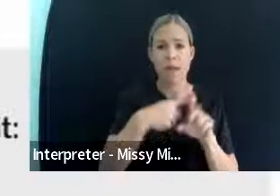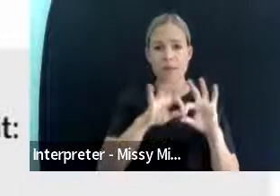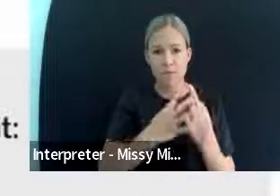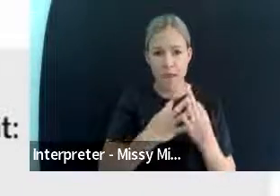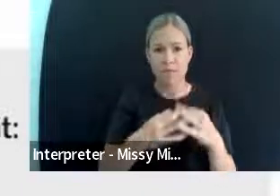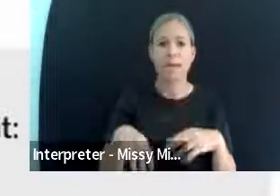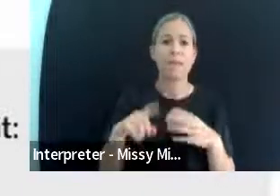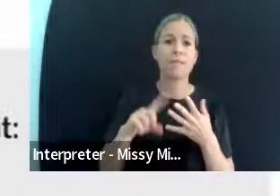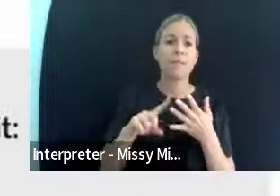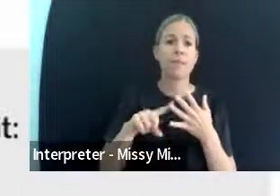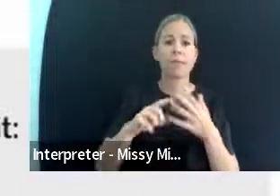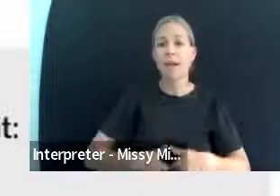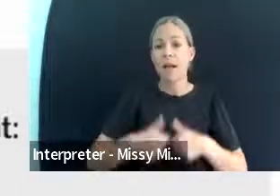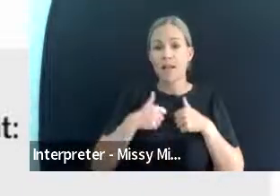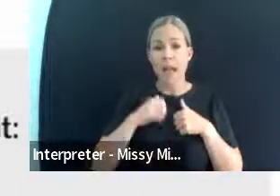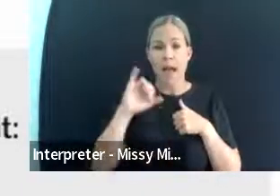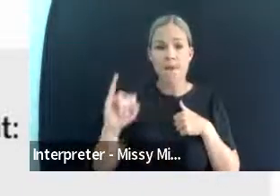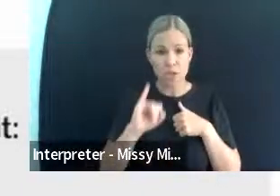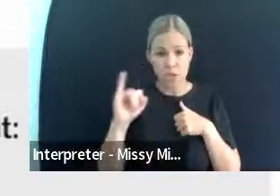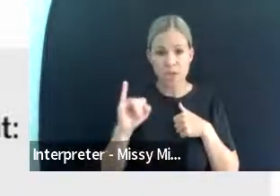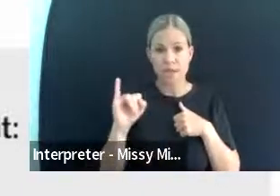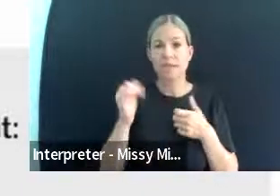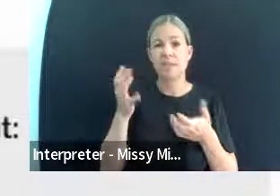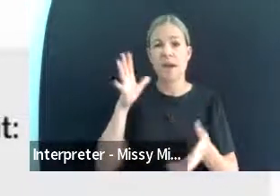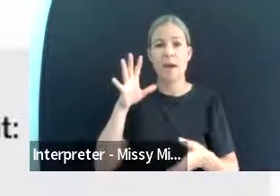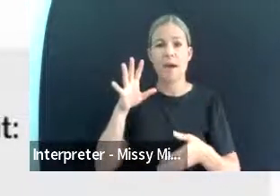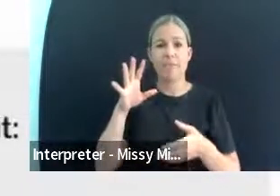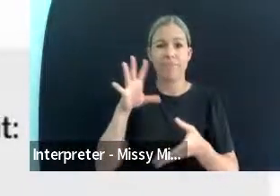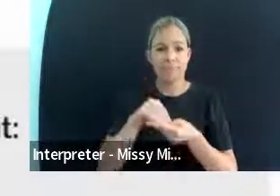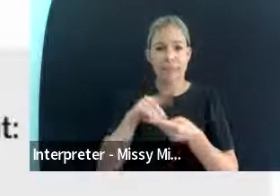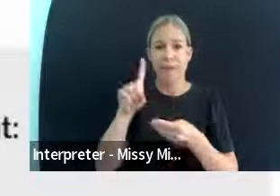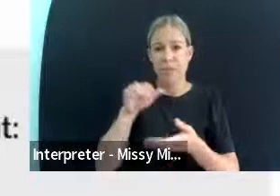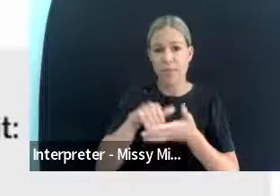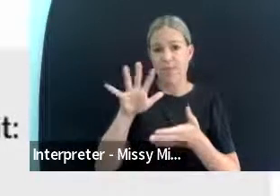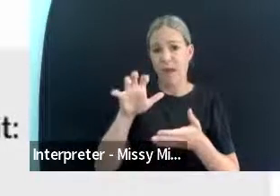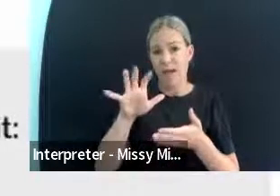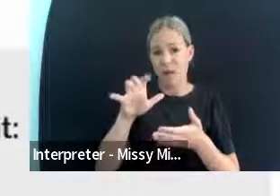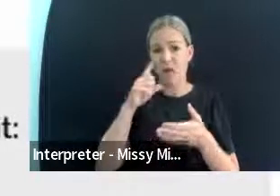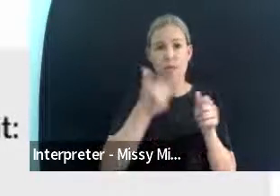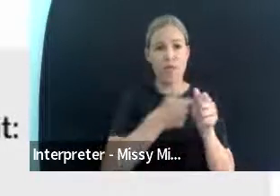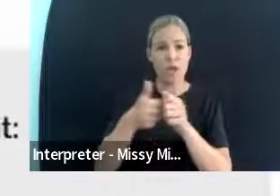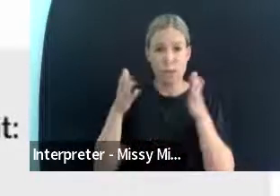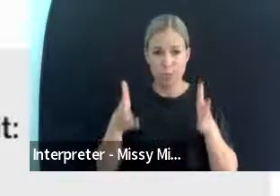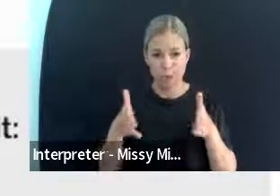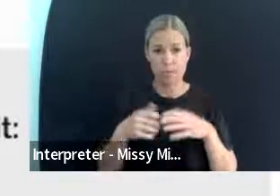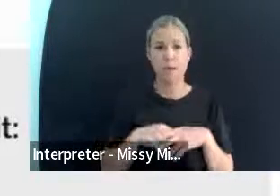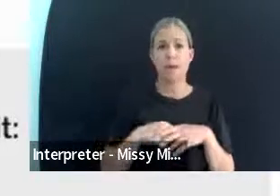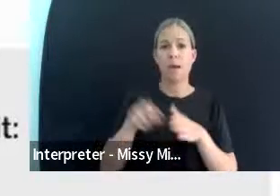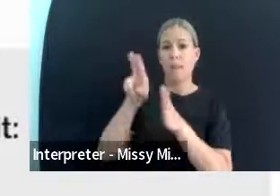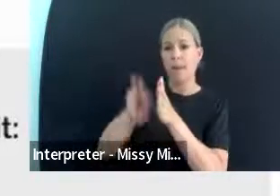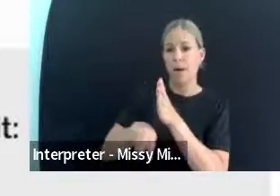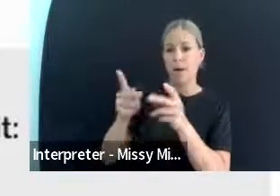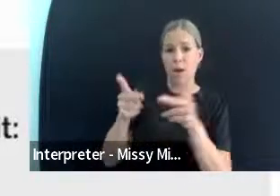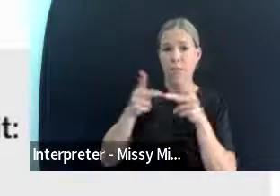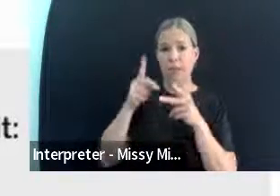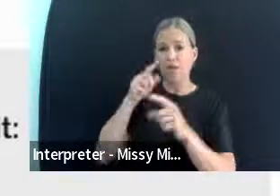of $1,500 or less per person, burial plots or spaces for you and your immediate family,